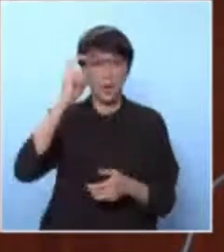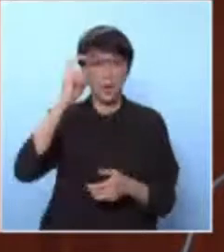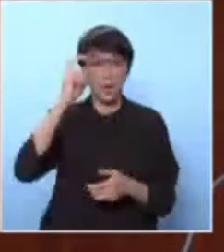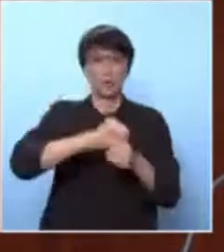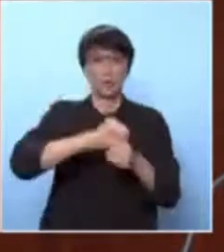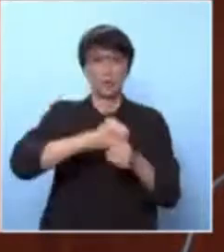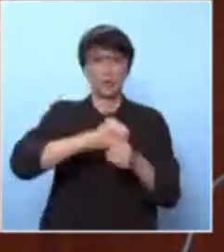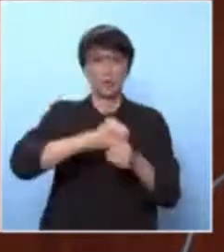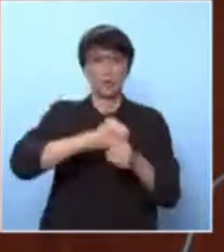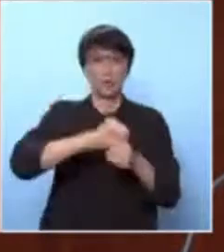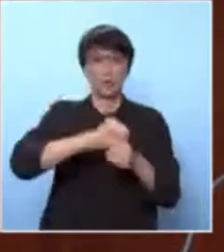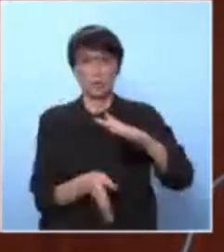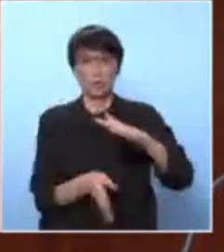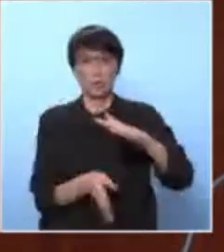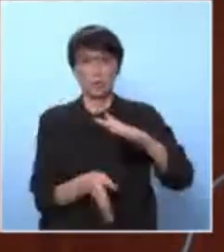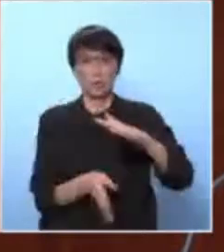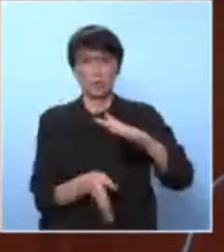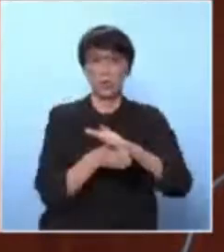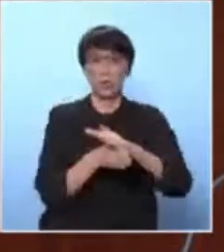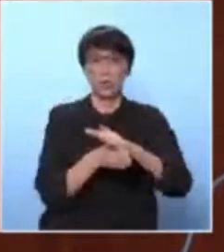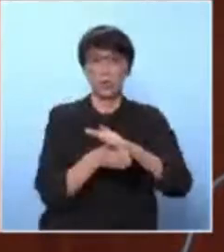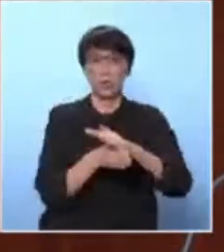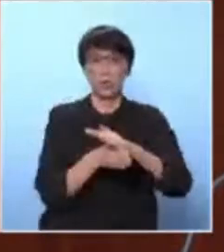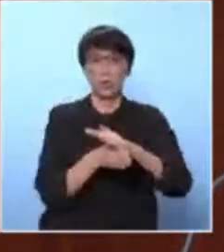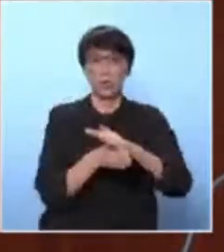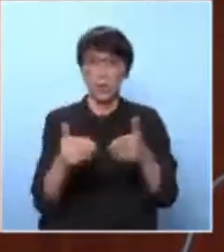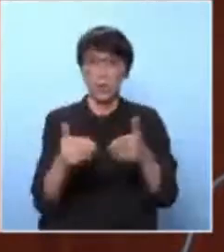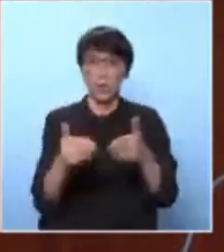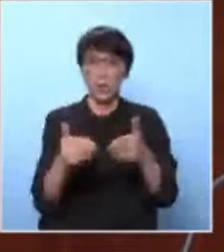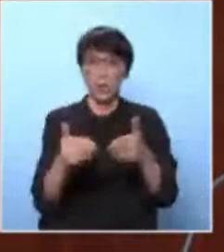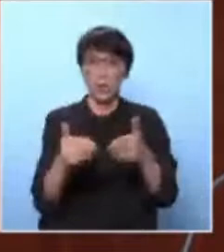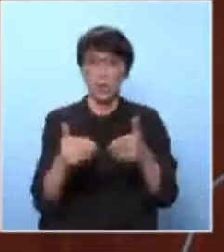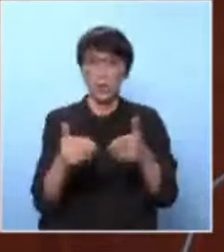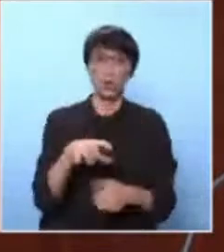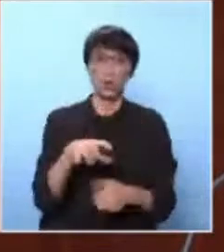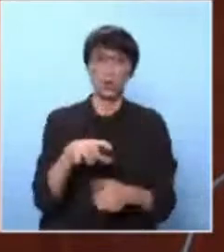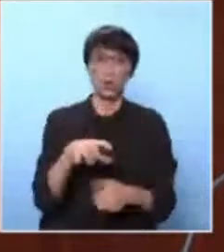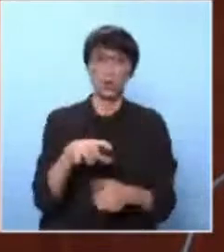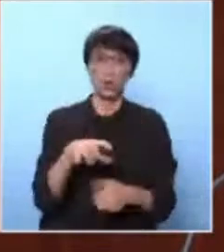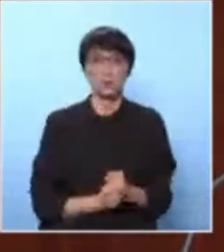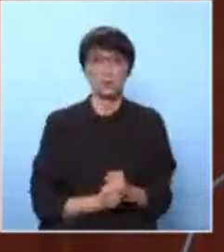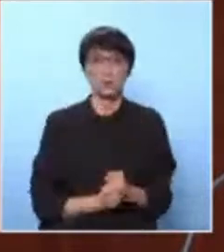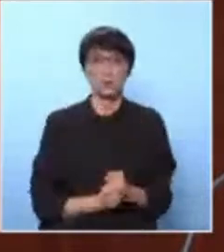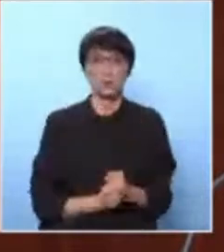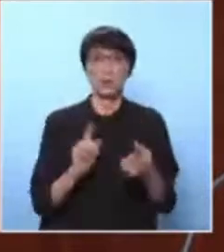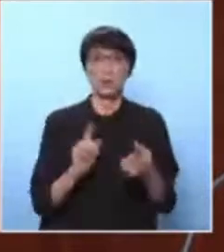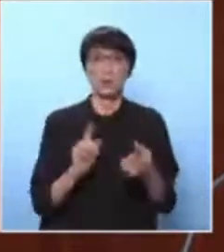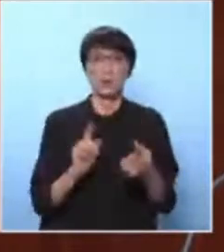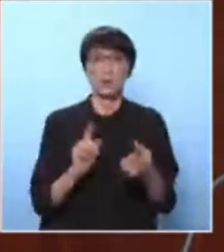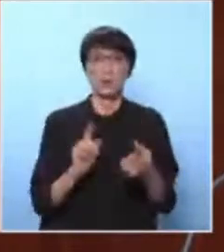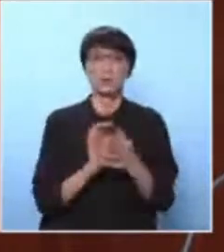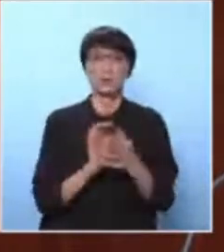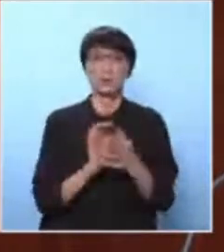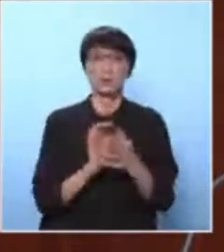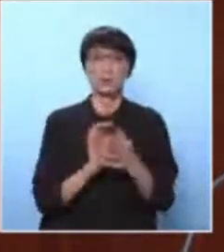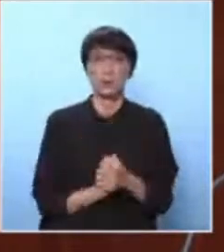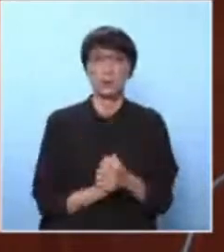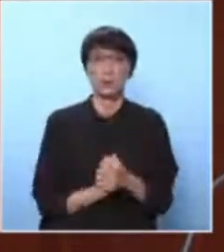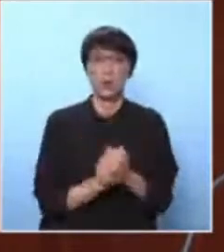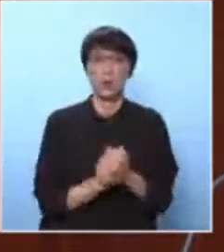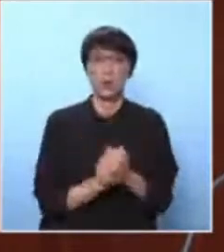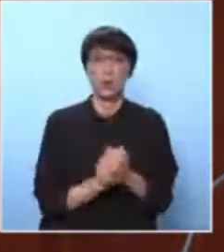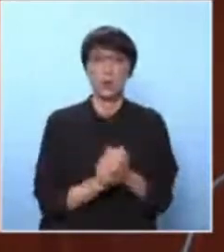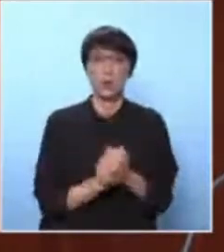more SDU households. 3. Operates the school-based after-school care service